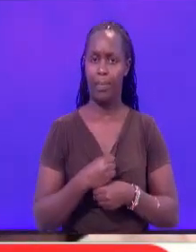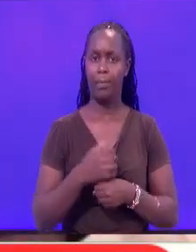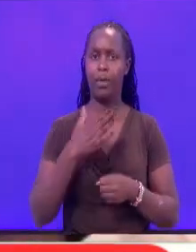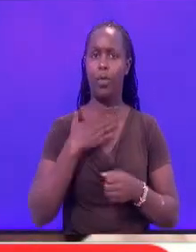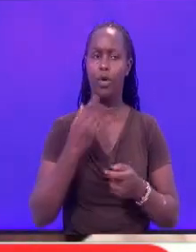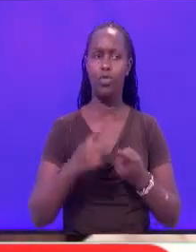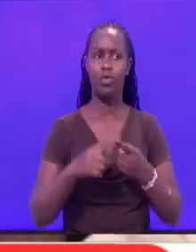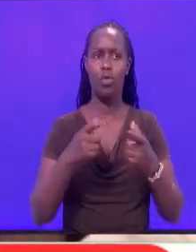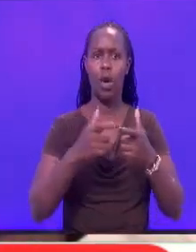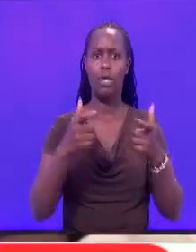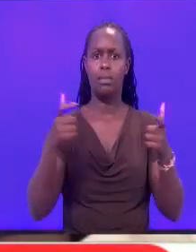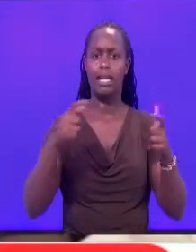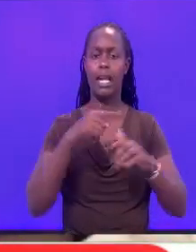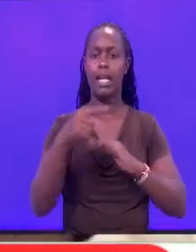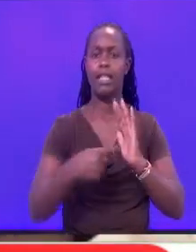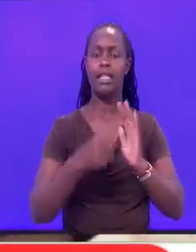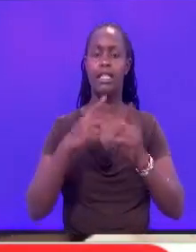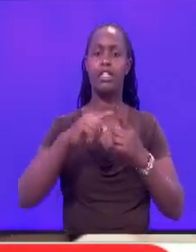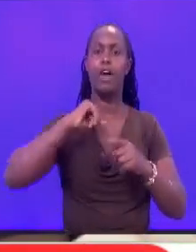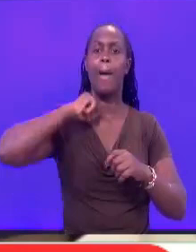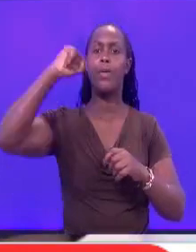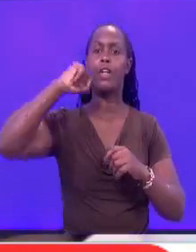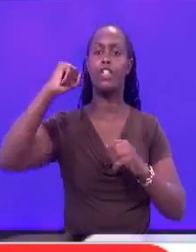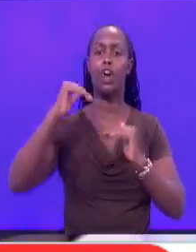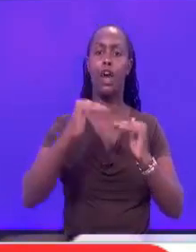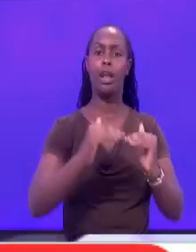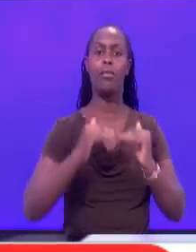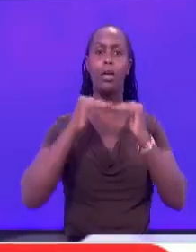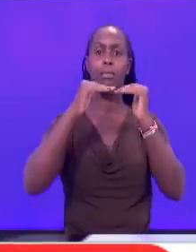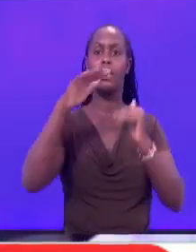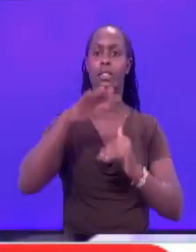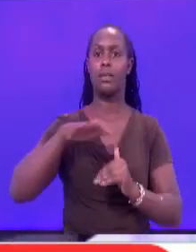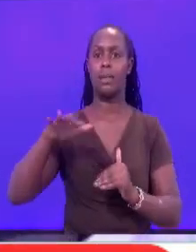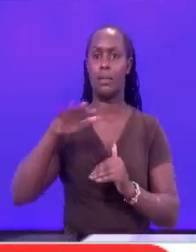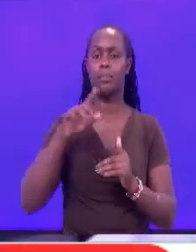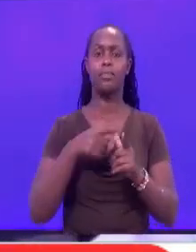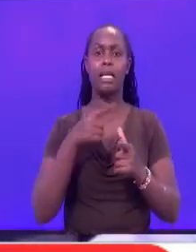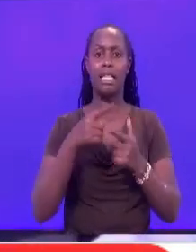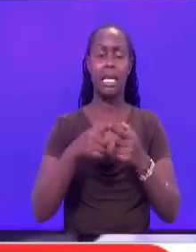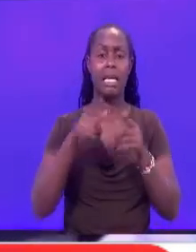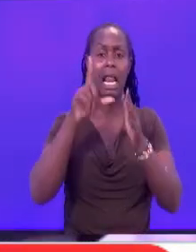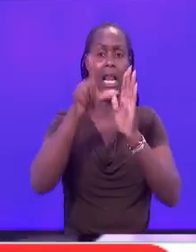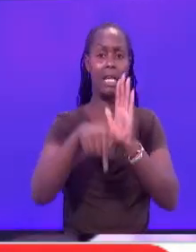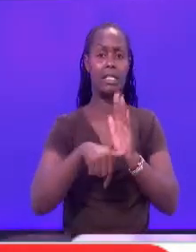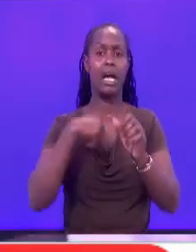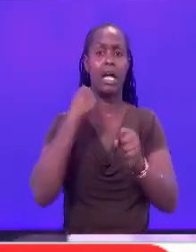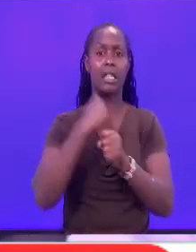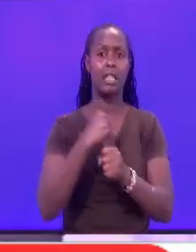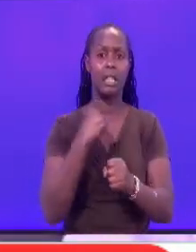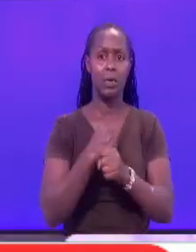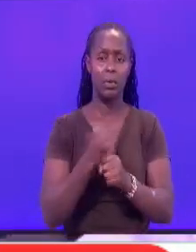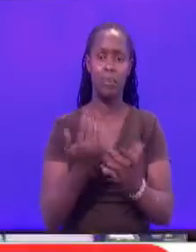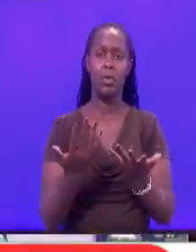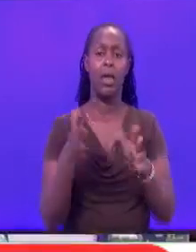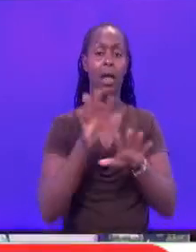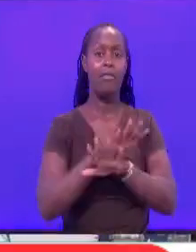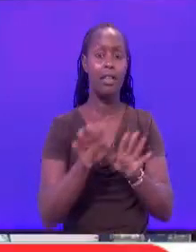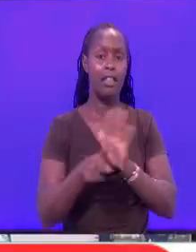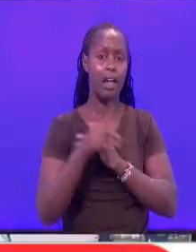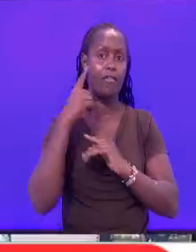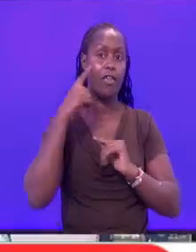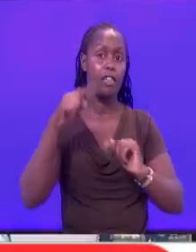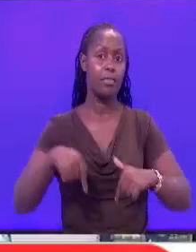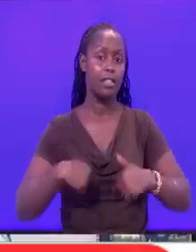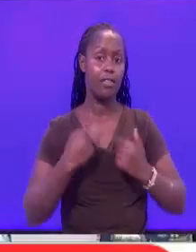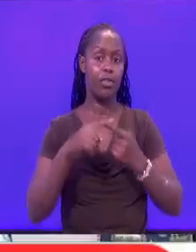this political and democratic space, and they end up sacrificing their all. That means they martyr in the street. The